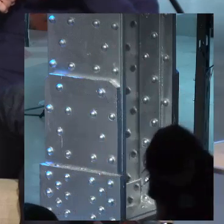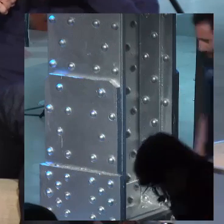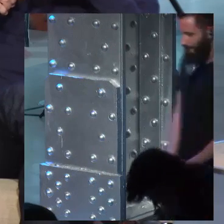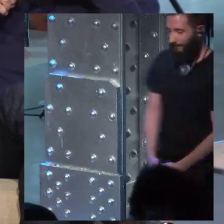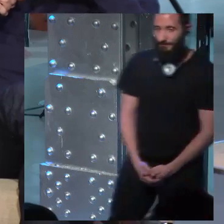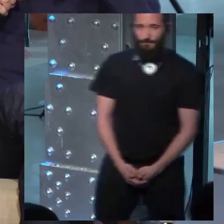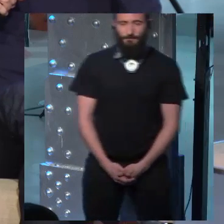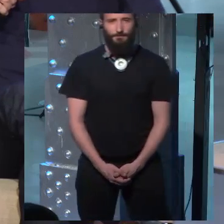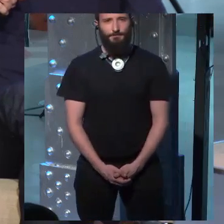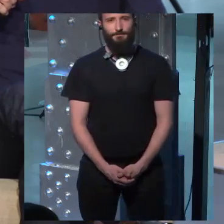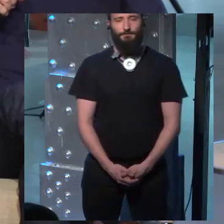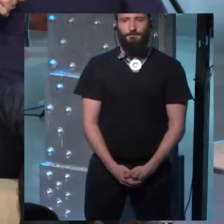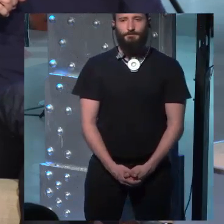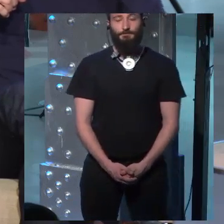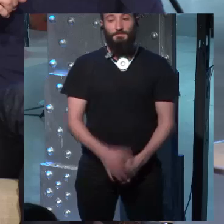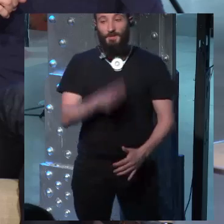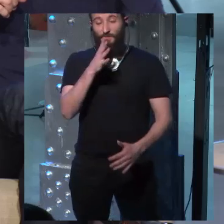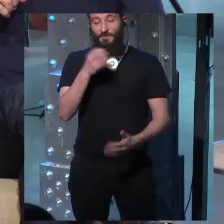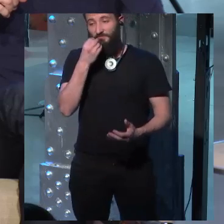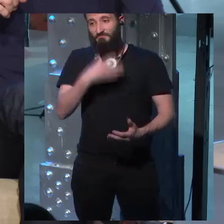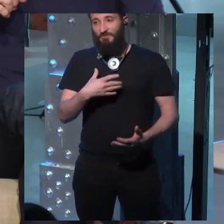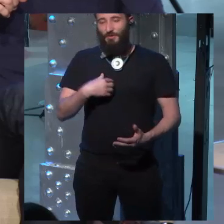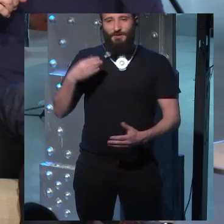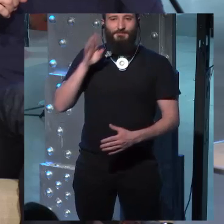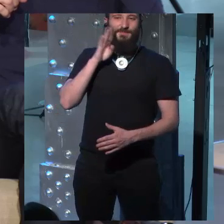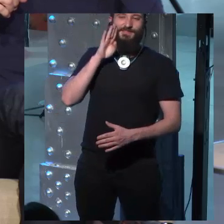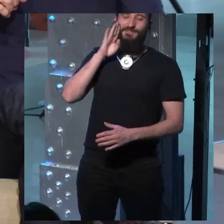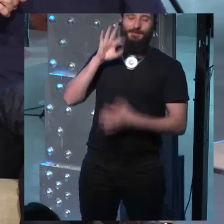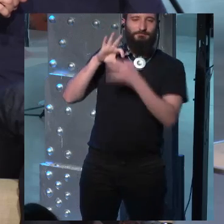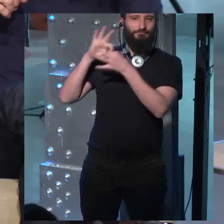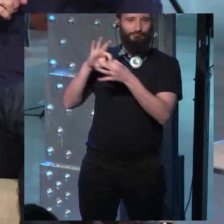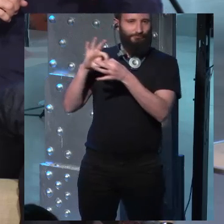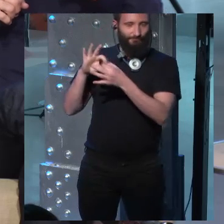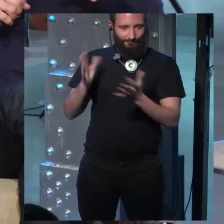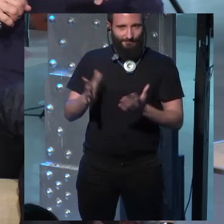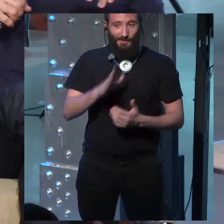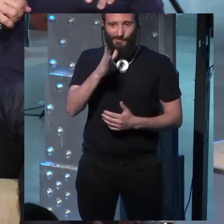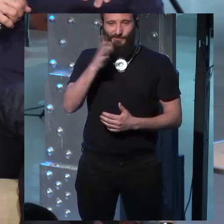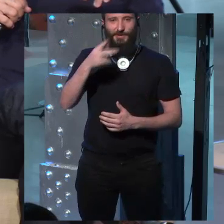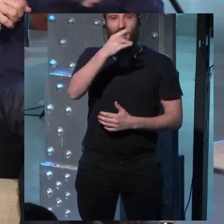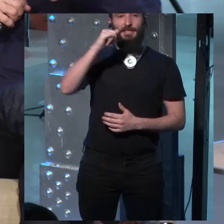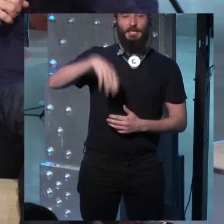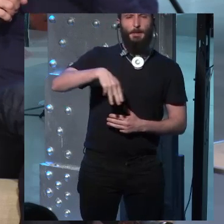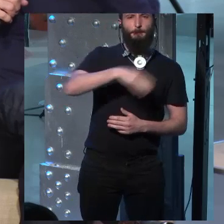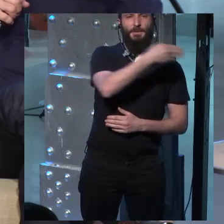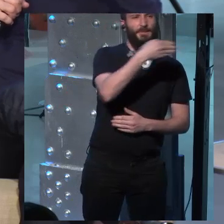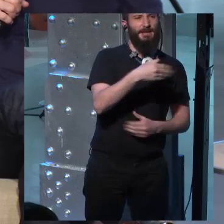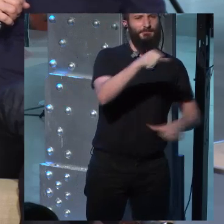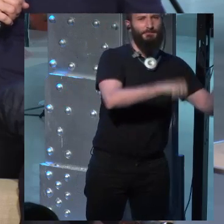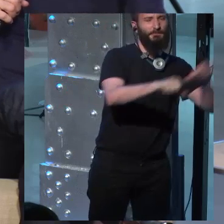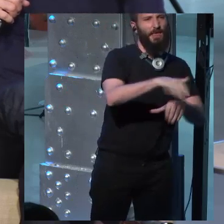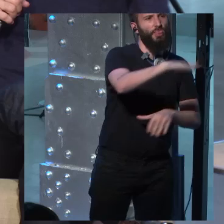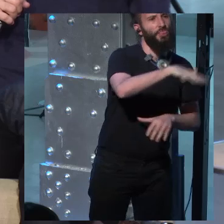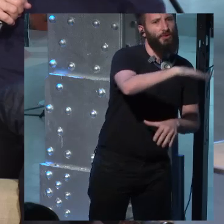This connects with the earlier comment about where is Kim in Breaking Bad, and I agree with